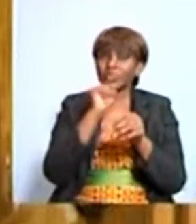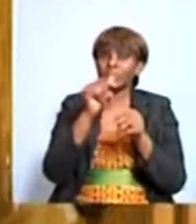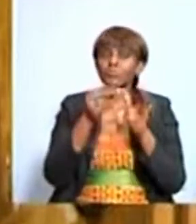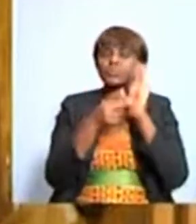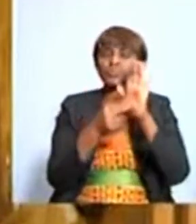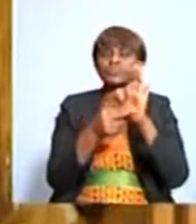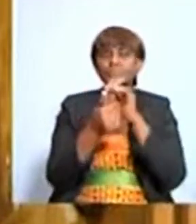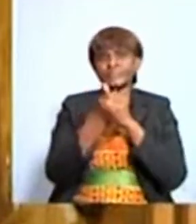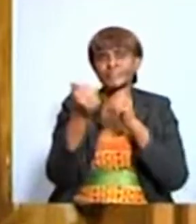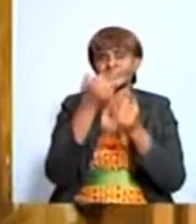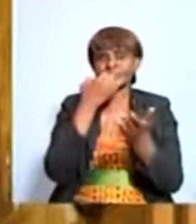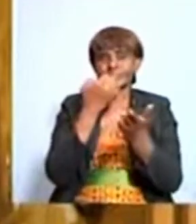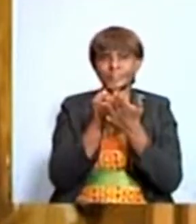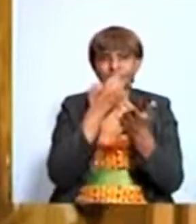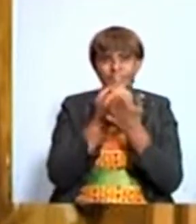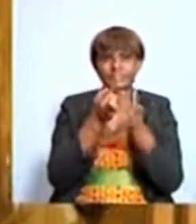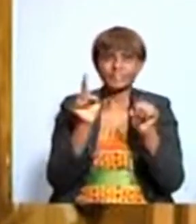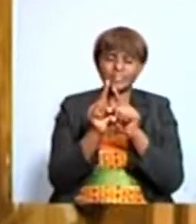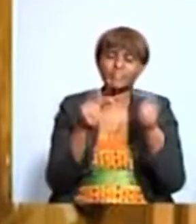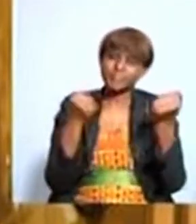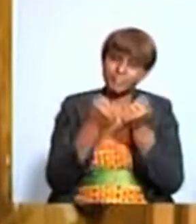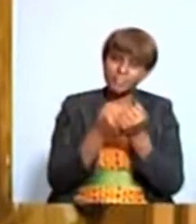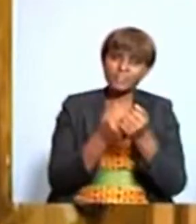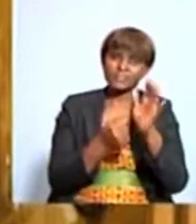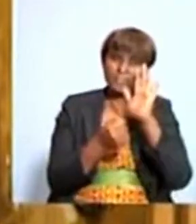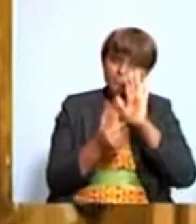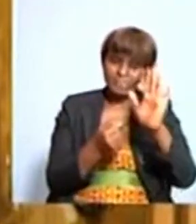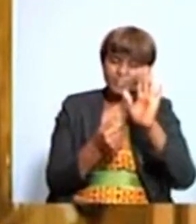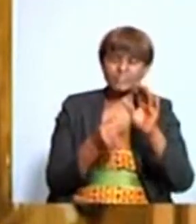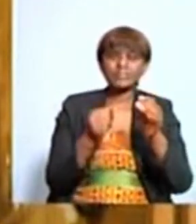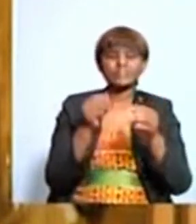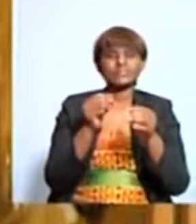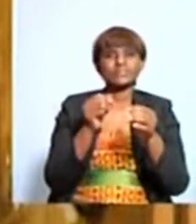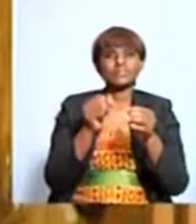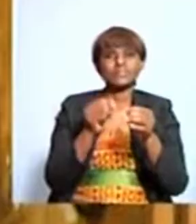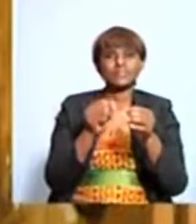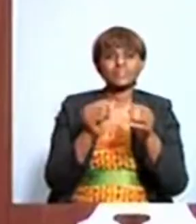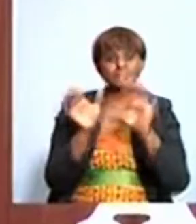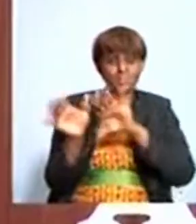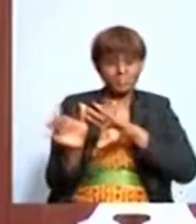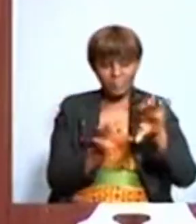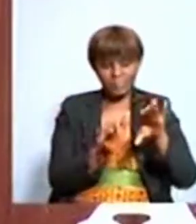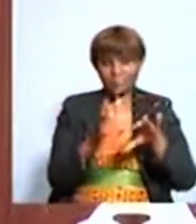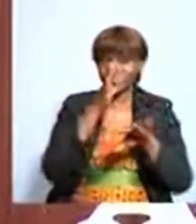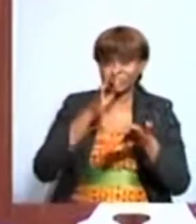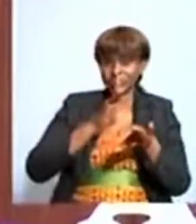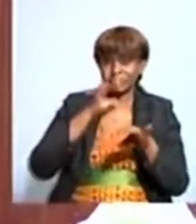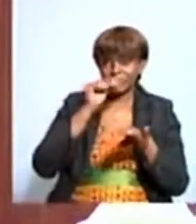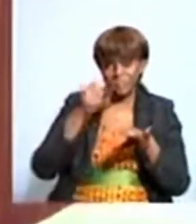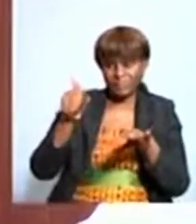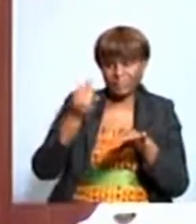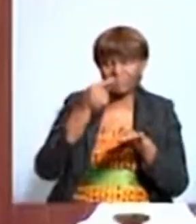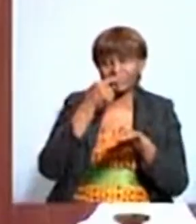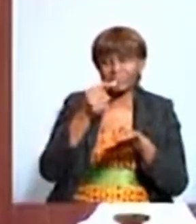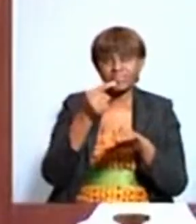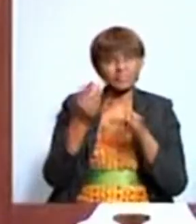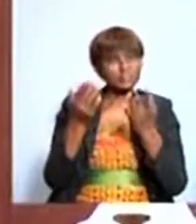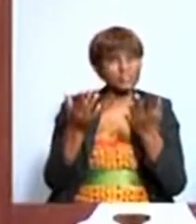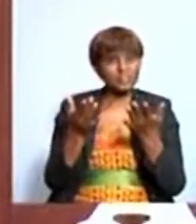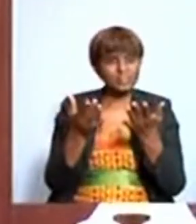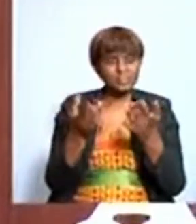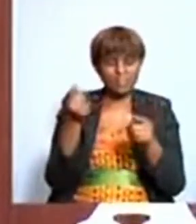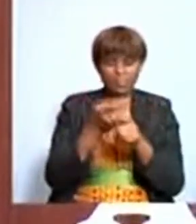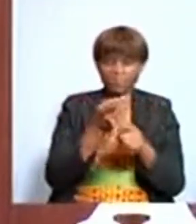produce any evidence to substantiate his statement. According to Madam Speaker's ruling, she further said that from